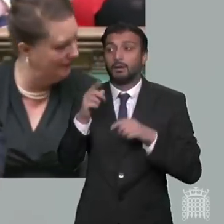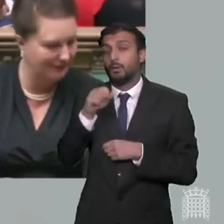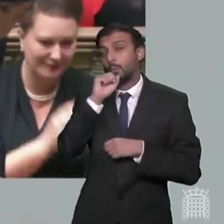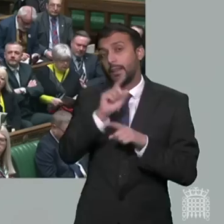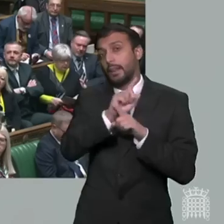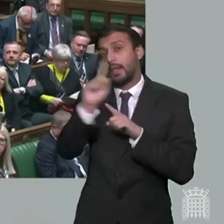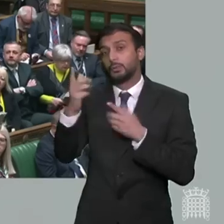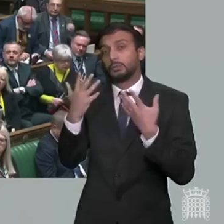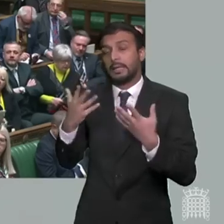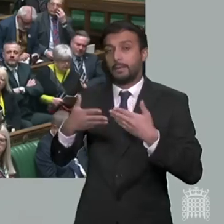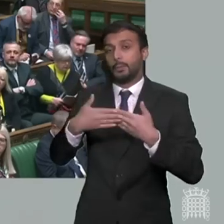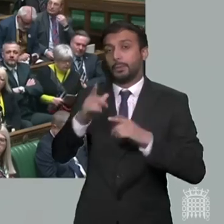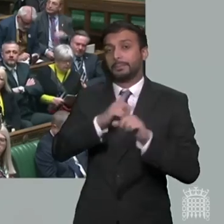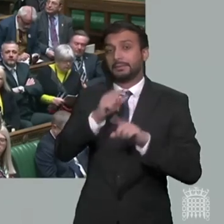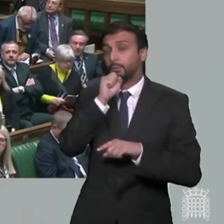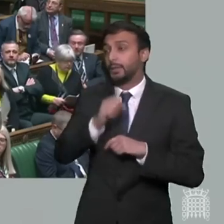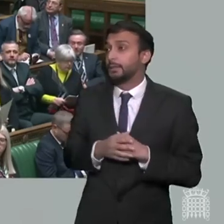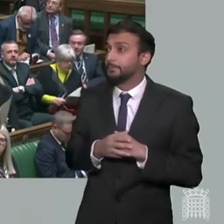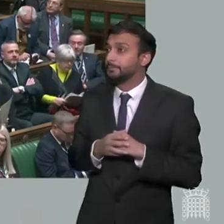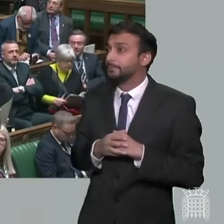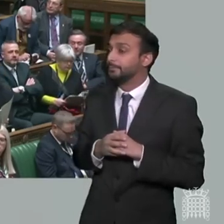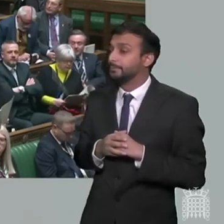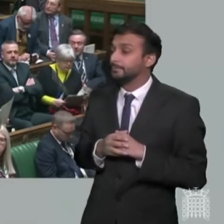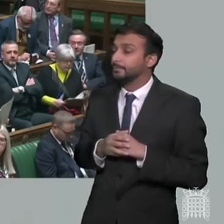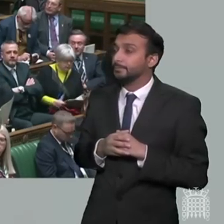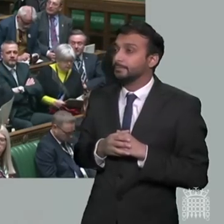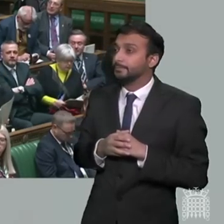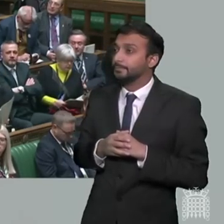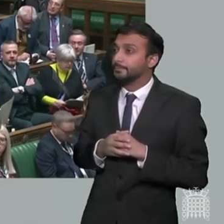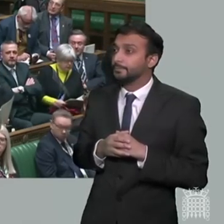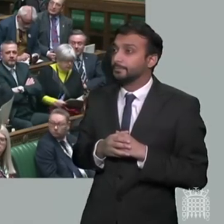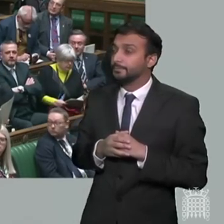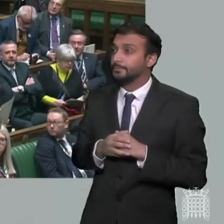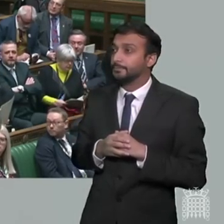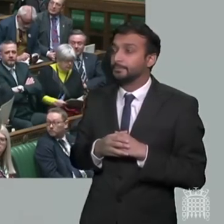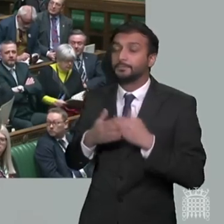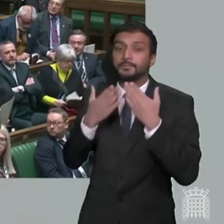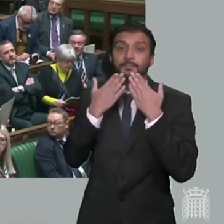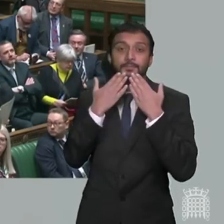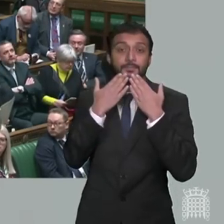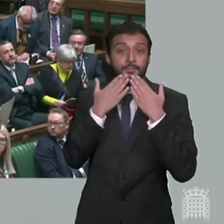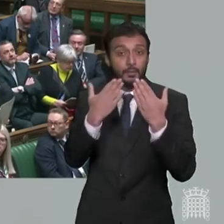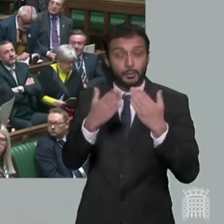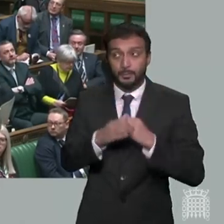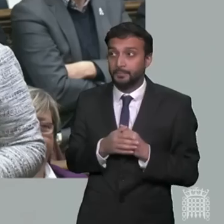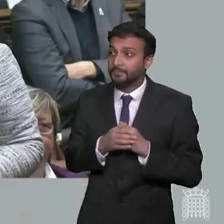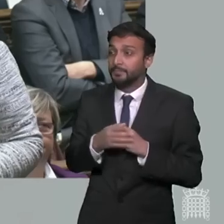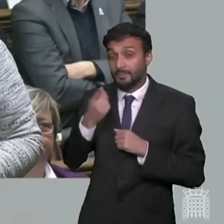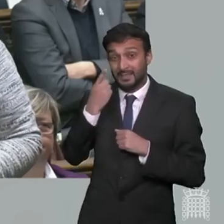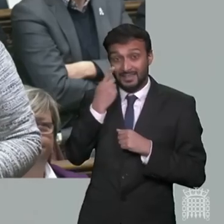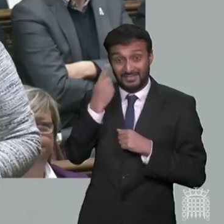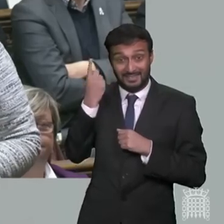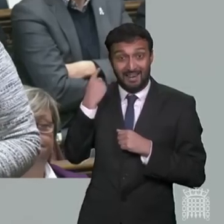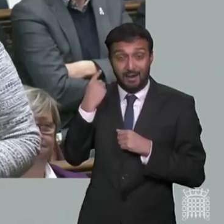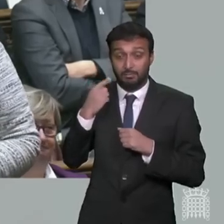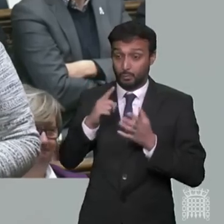today. Dr Philippa Whitfield. Thank you very much, Mr Speaker. Yesterday, the United Kingdom in its current form turned 100